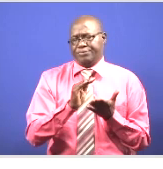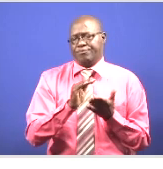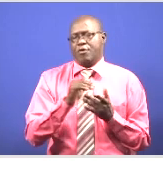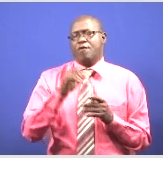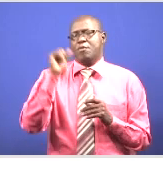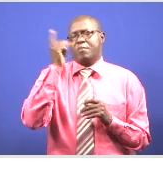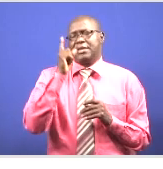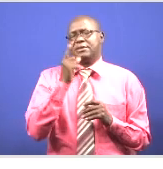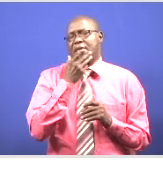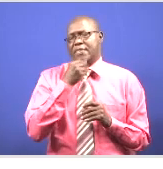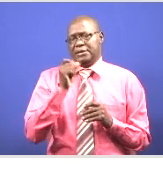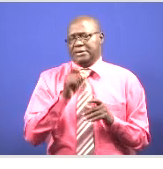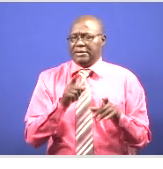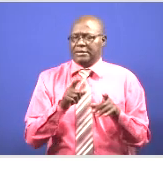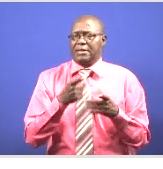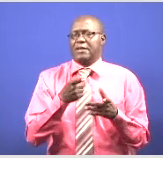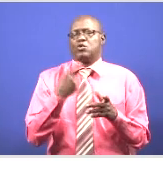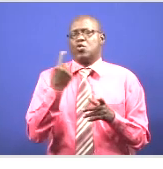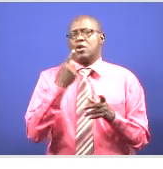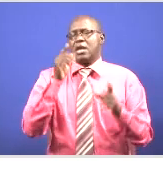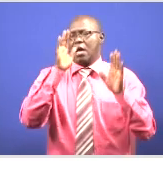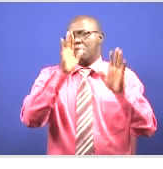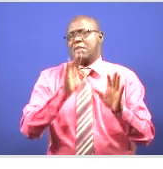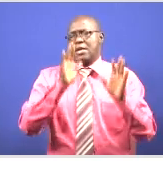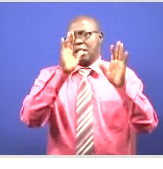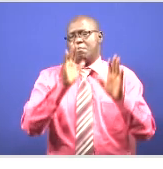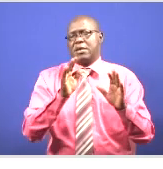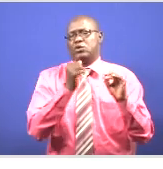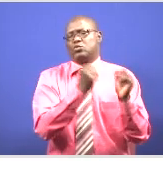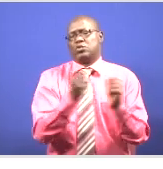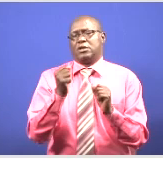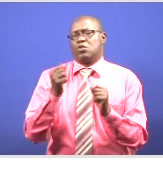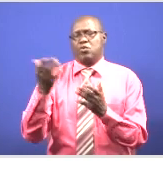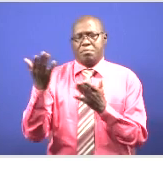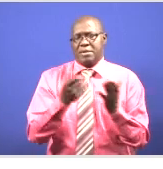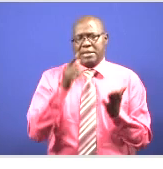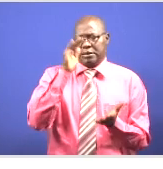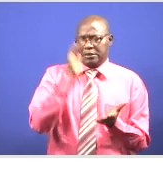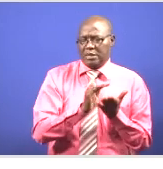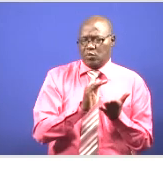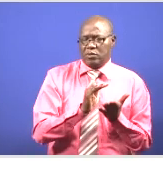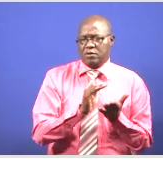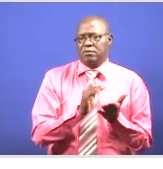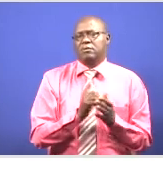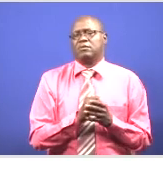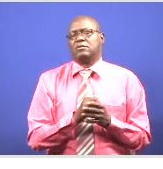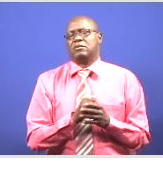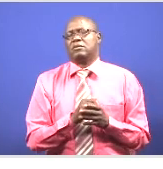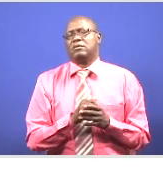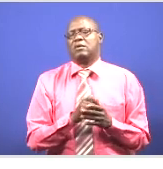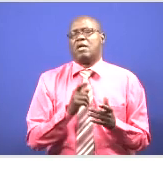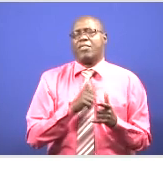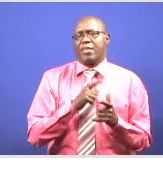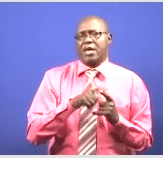Kenyatta, this was only a campaign strategy that we bring this down and then, you know, you're going to give us